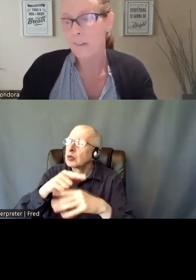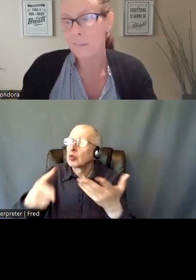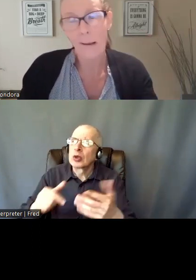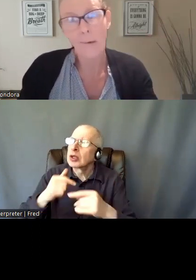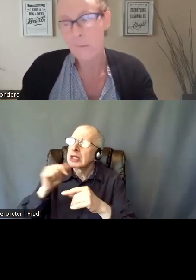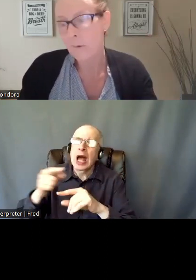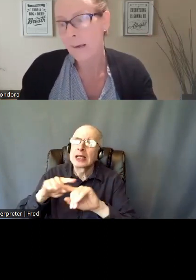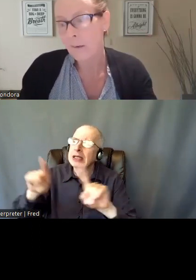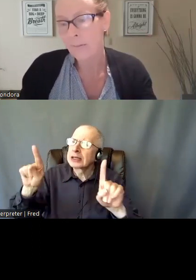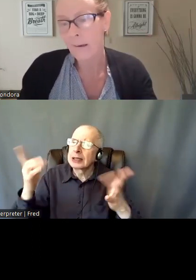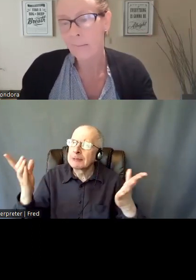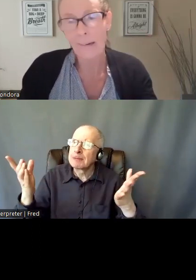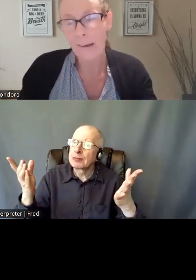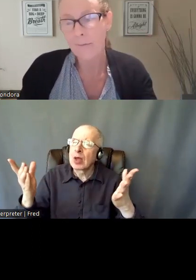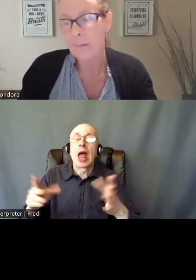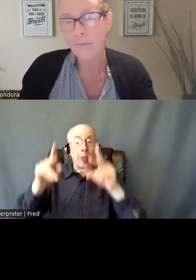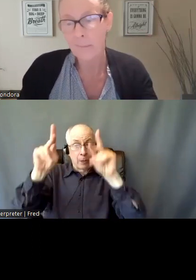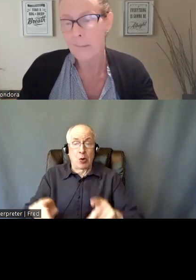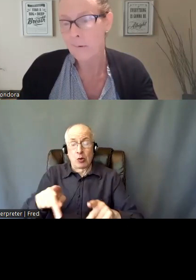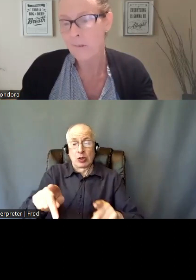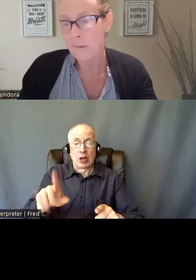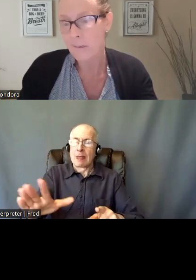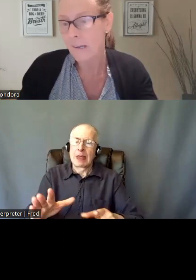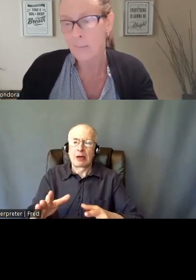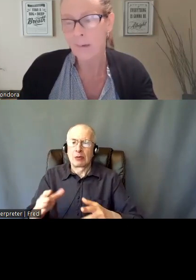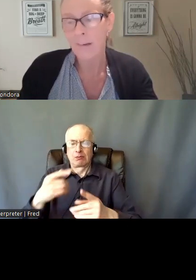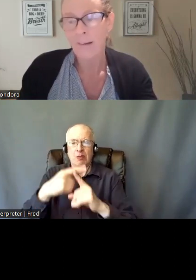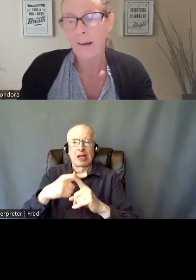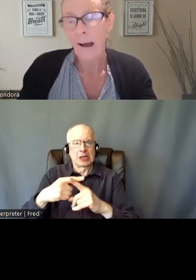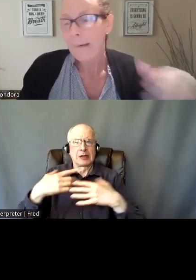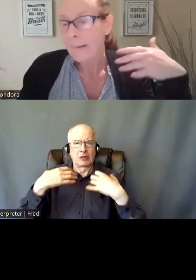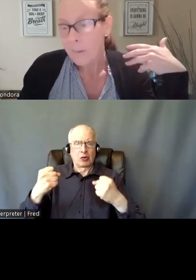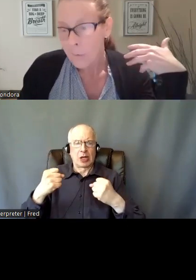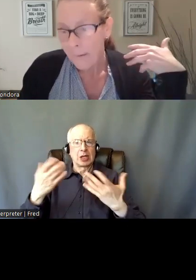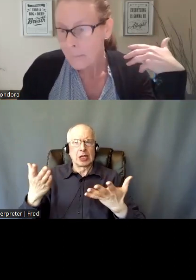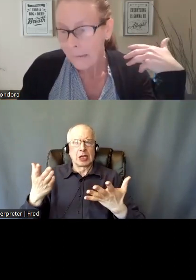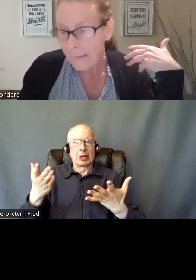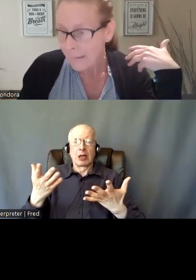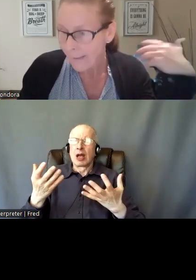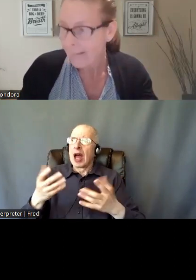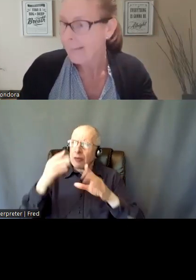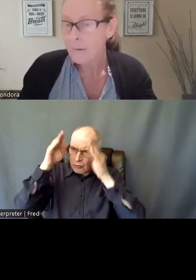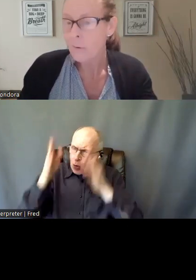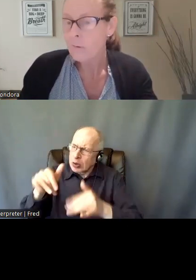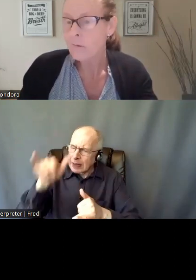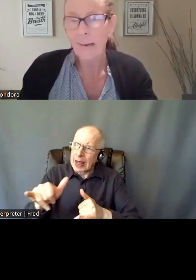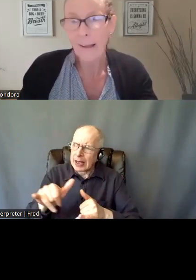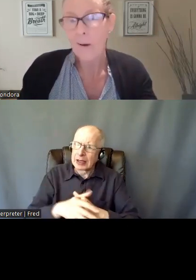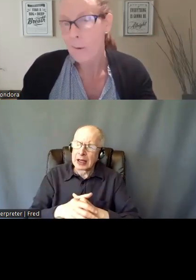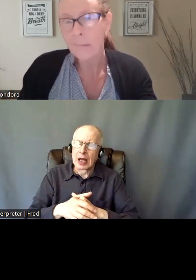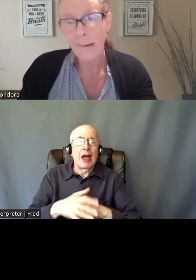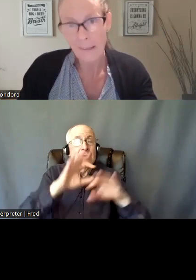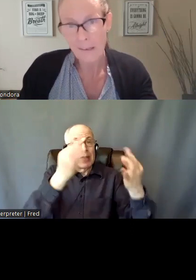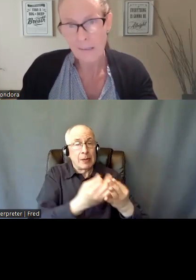the person when I'm communicating with family, and I invite family members to do the same. I include family in the design of goals, and